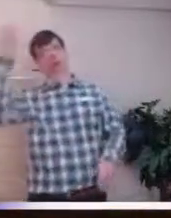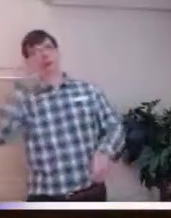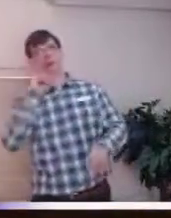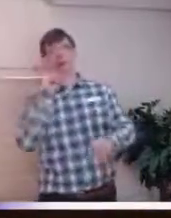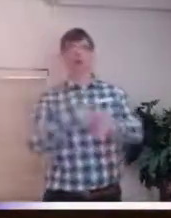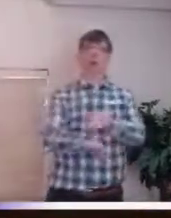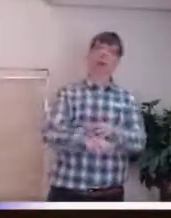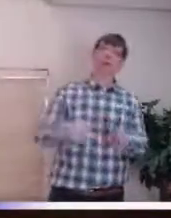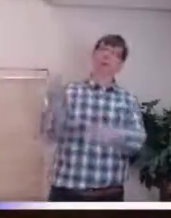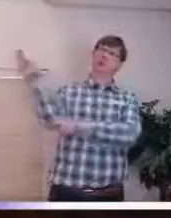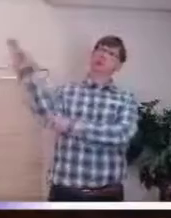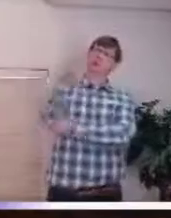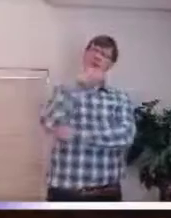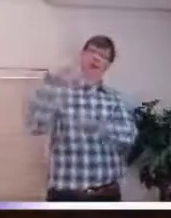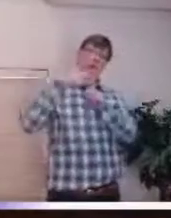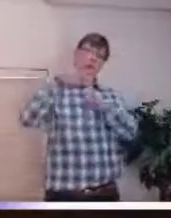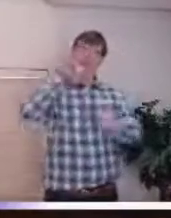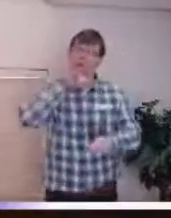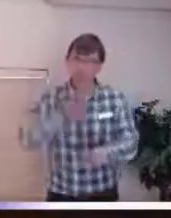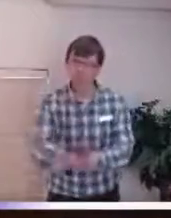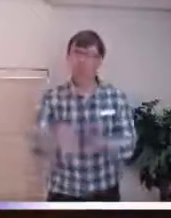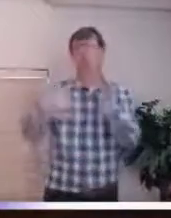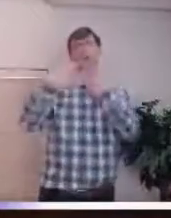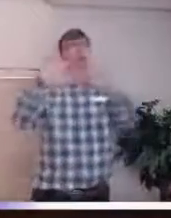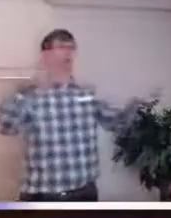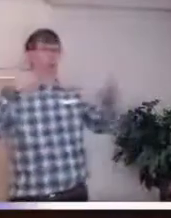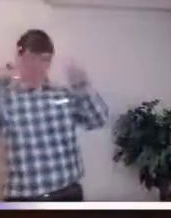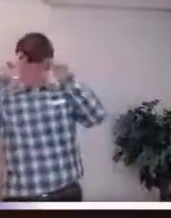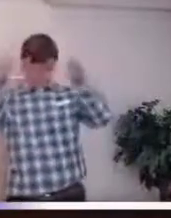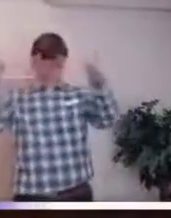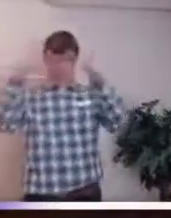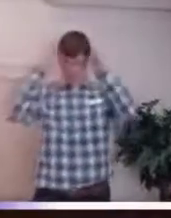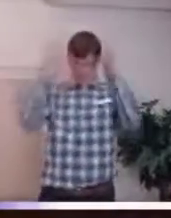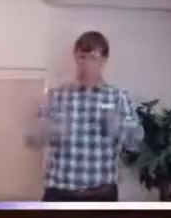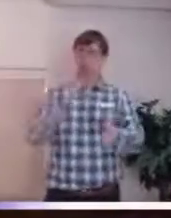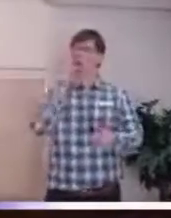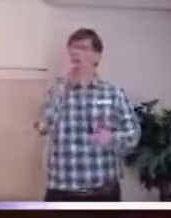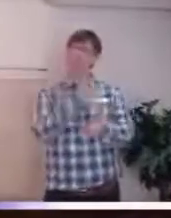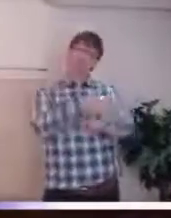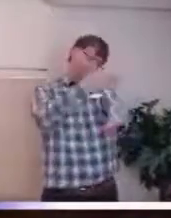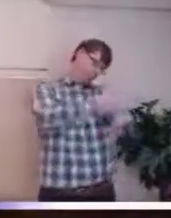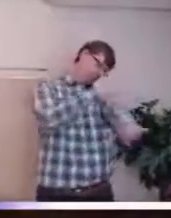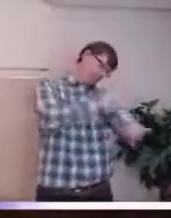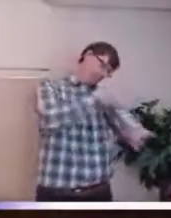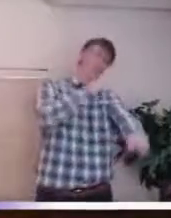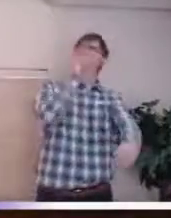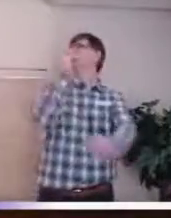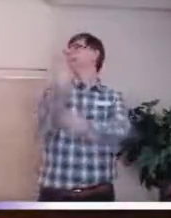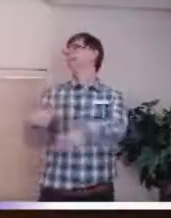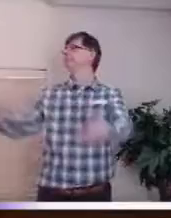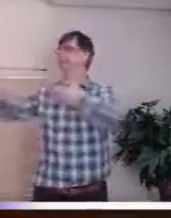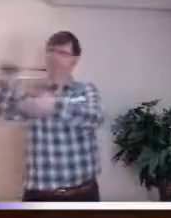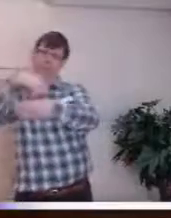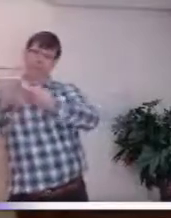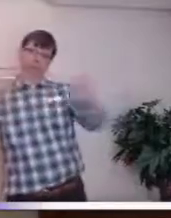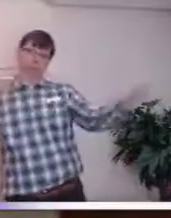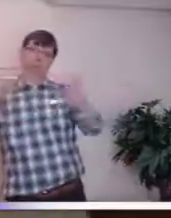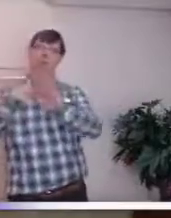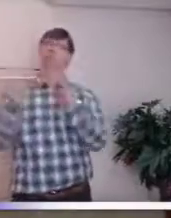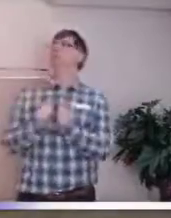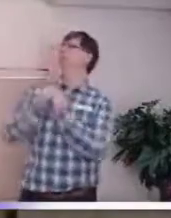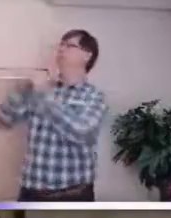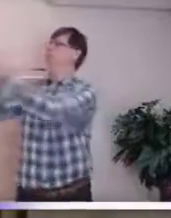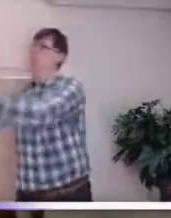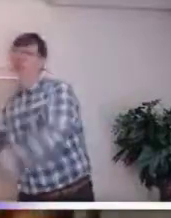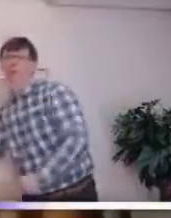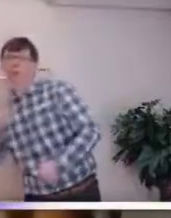and we need to breathe. So when you start becoming aware of observing your patterns of what you're doing and how you're interacting and how you're going through